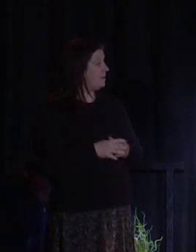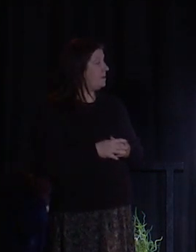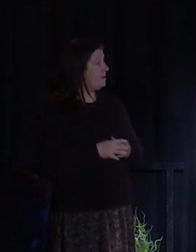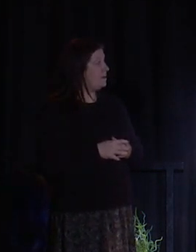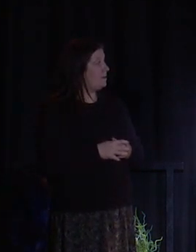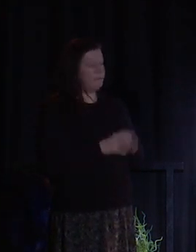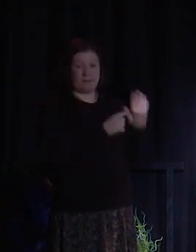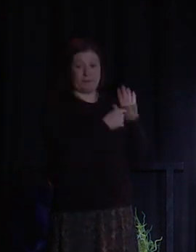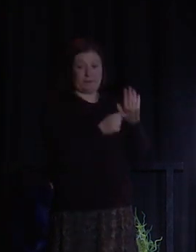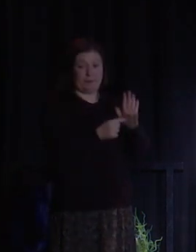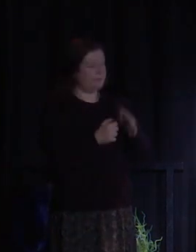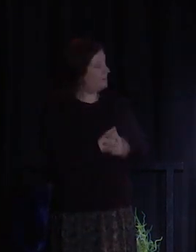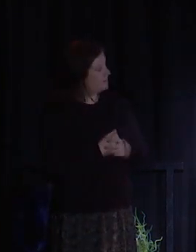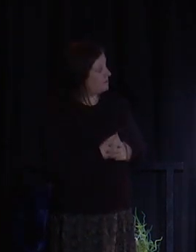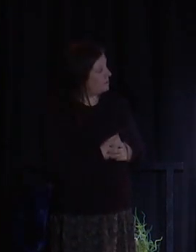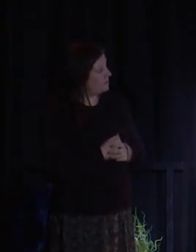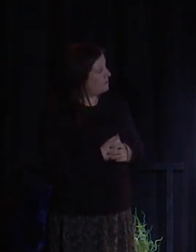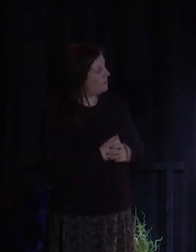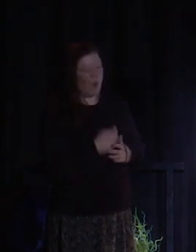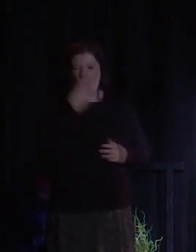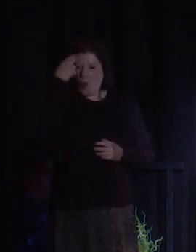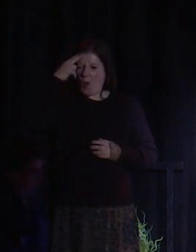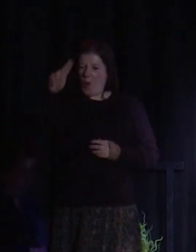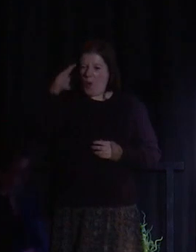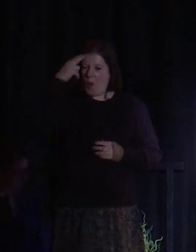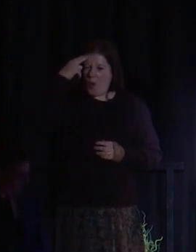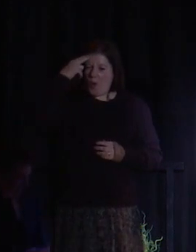Today, we'd like to present to you the Howlers,